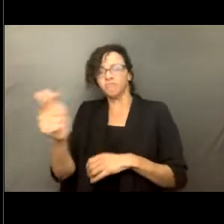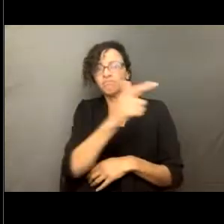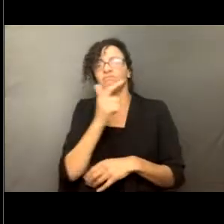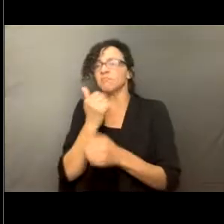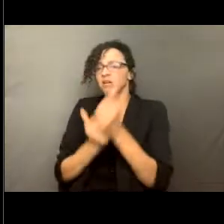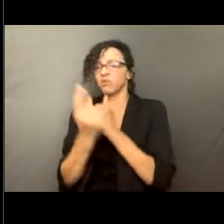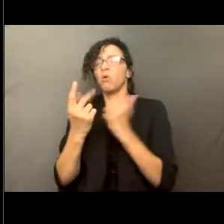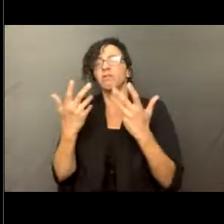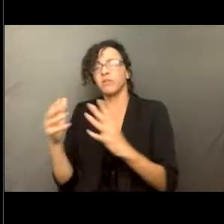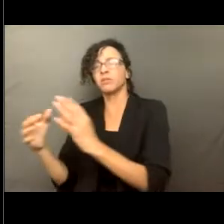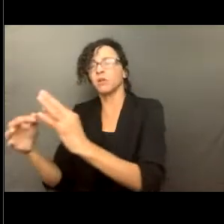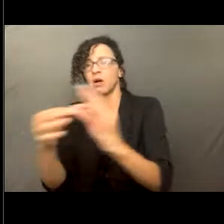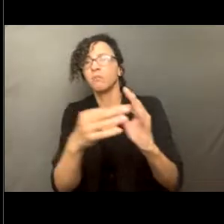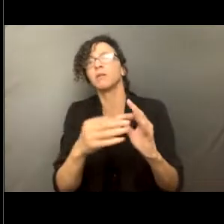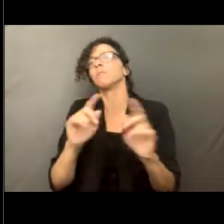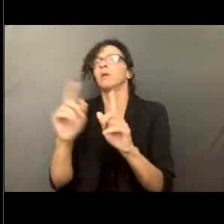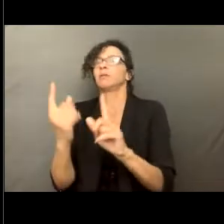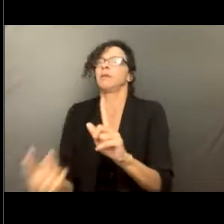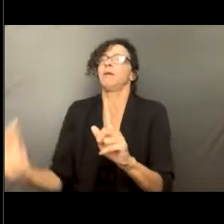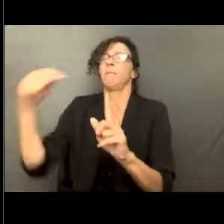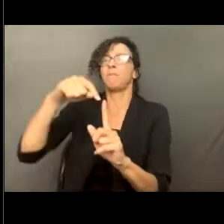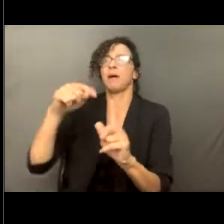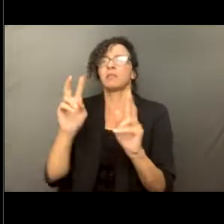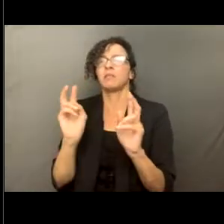issue about, excuse me.